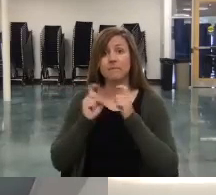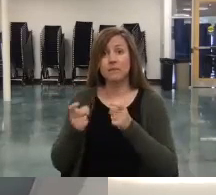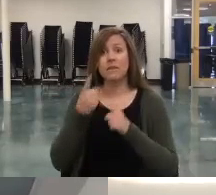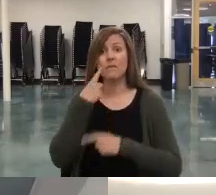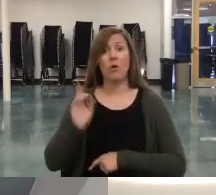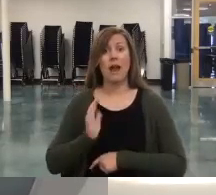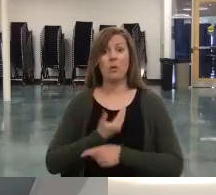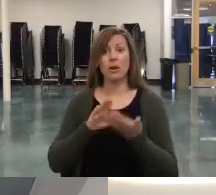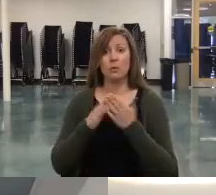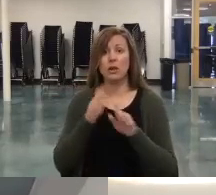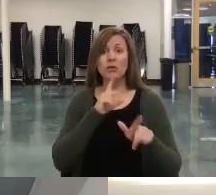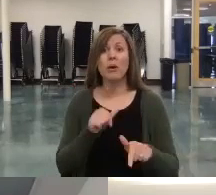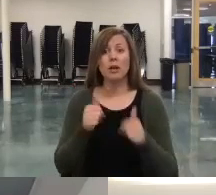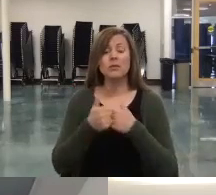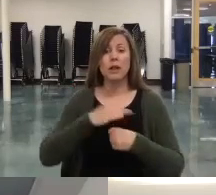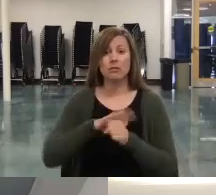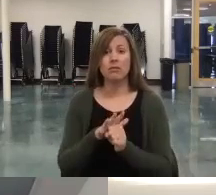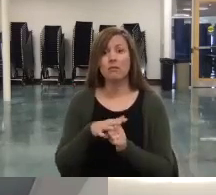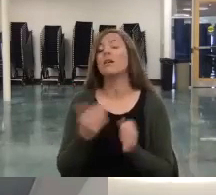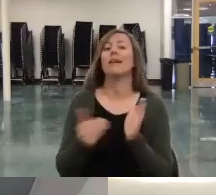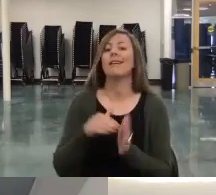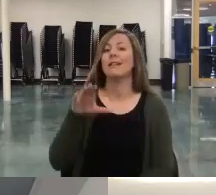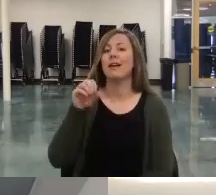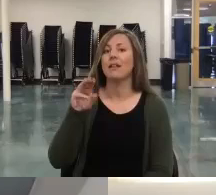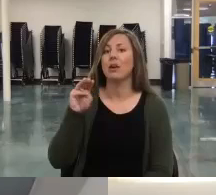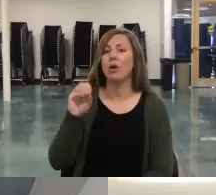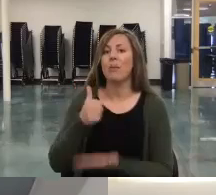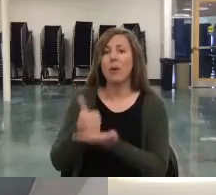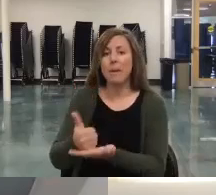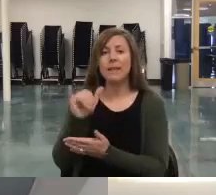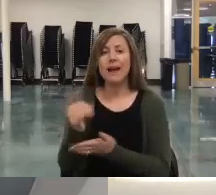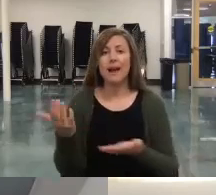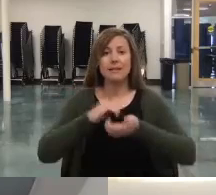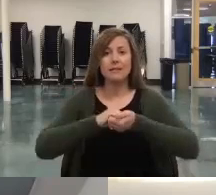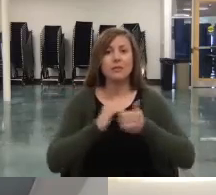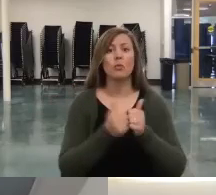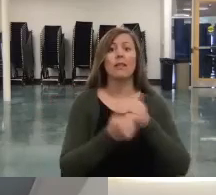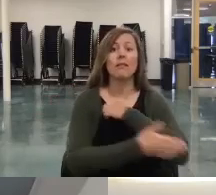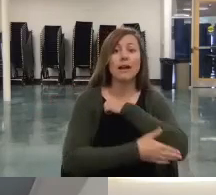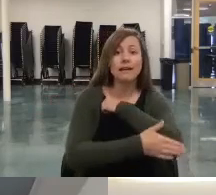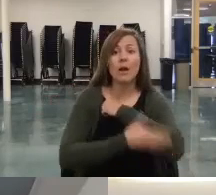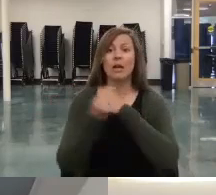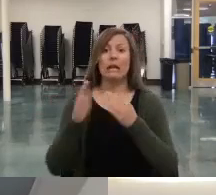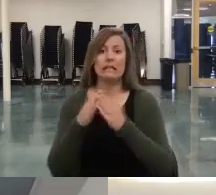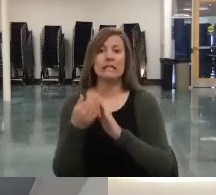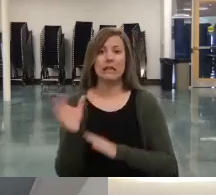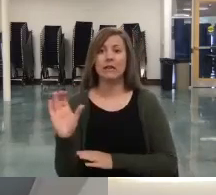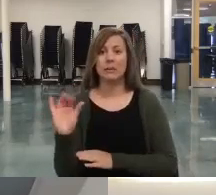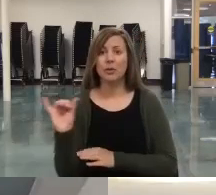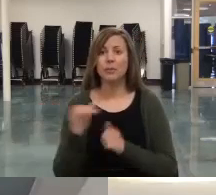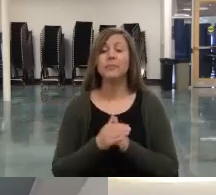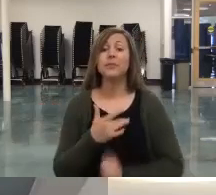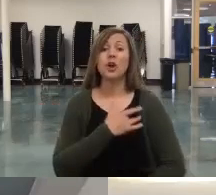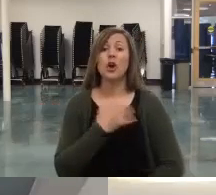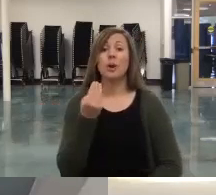response to COVID-19. Again, Como Helps is a partnership between Boone County, the City of Columbia, the Heart of Missouri